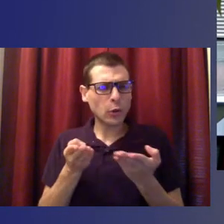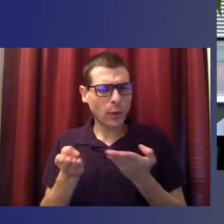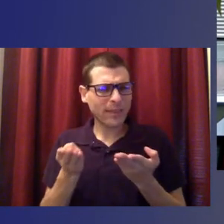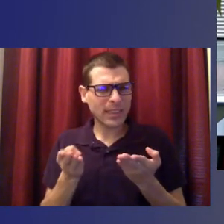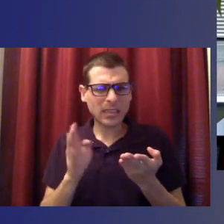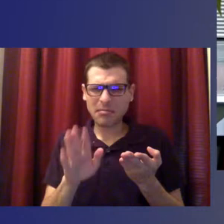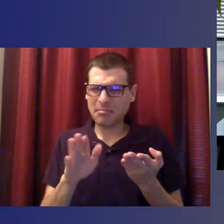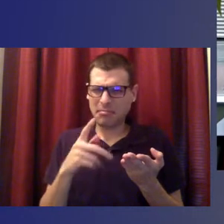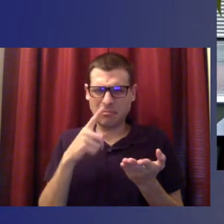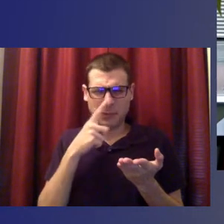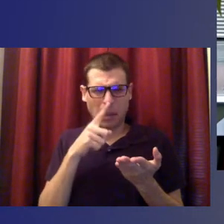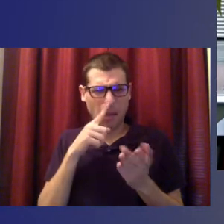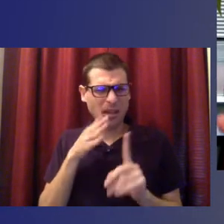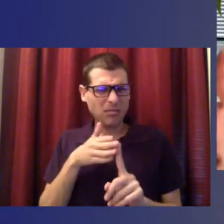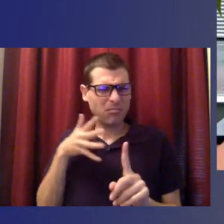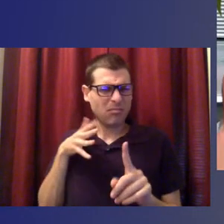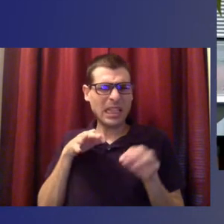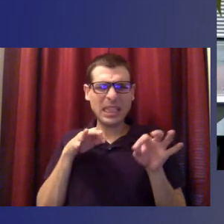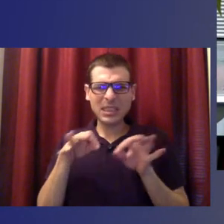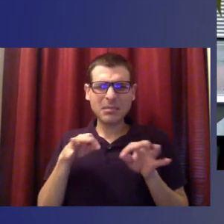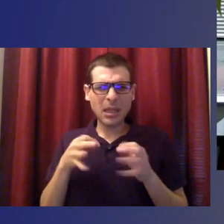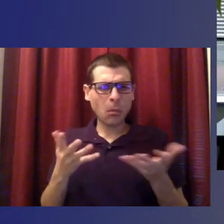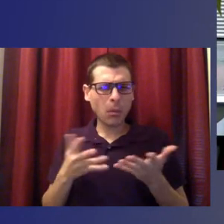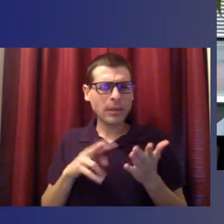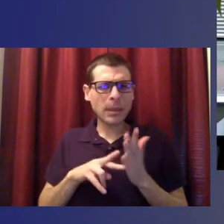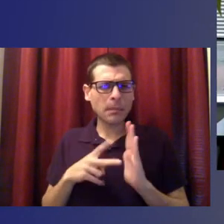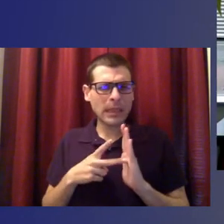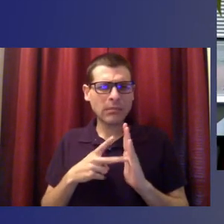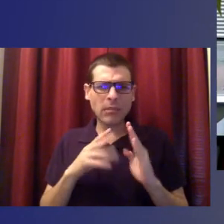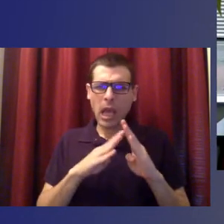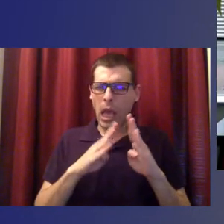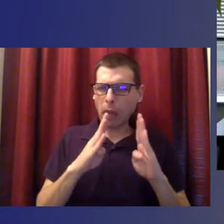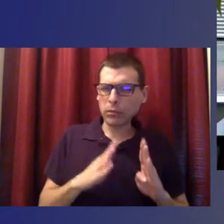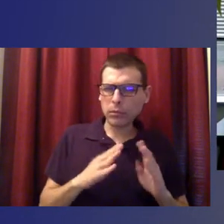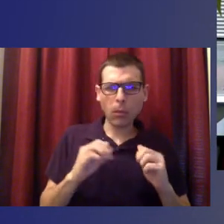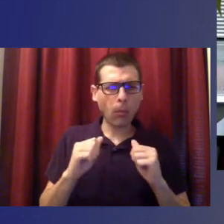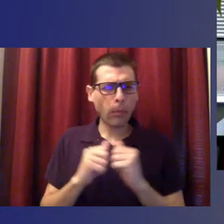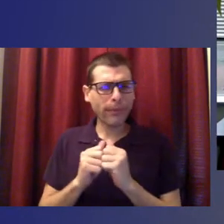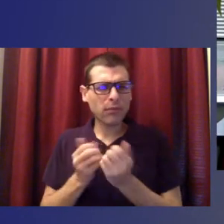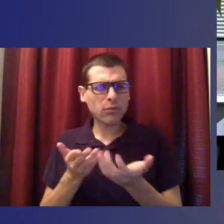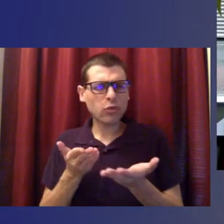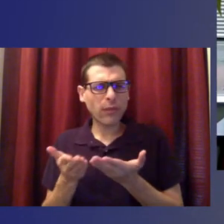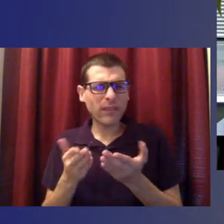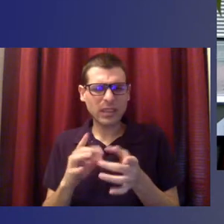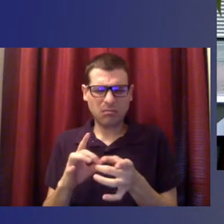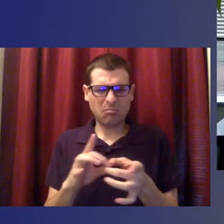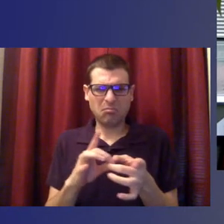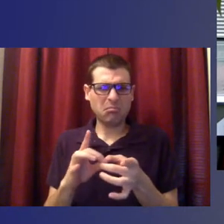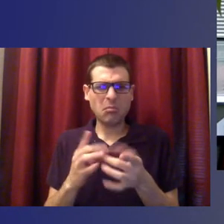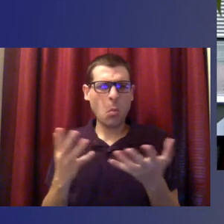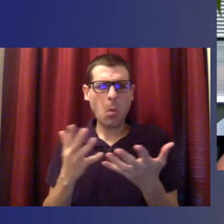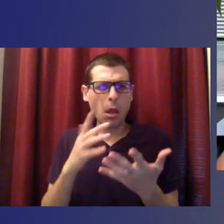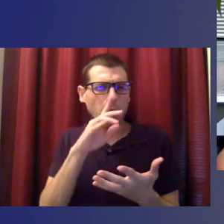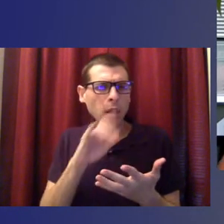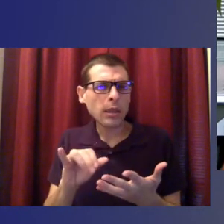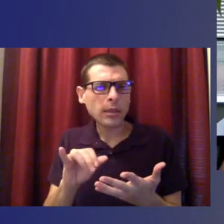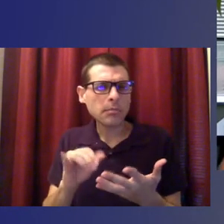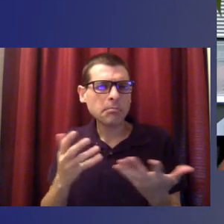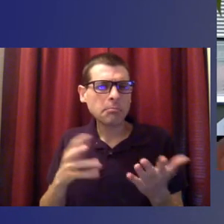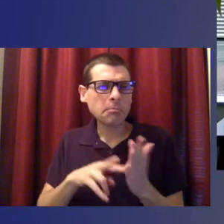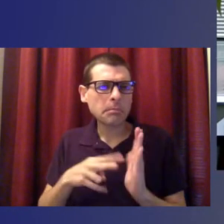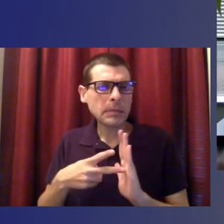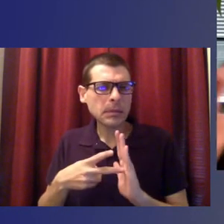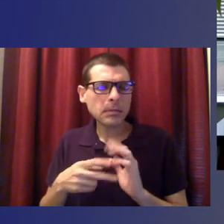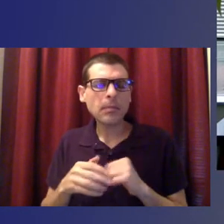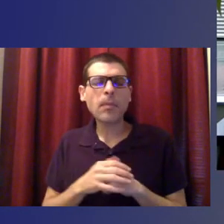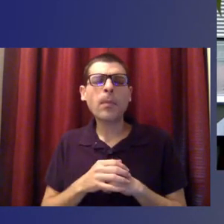strategy in a bit more detail, give us a bit more sense of the contours of it? And thinking also about